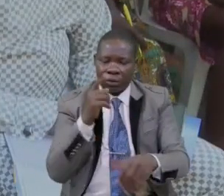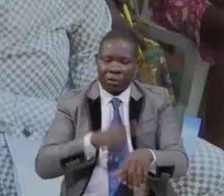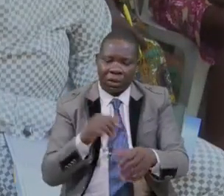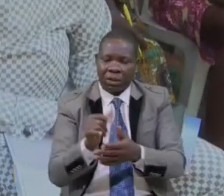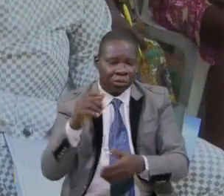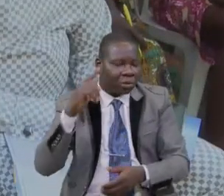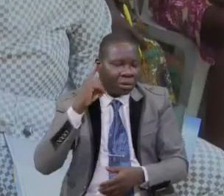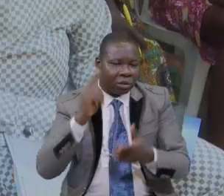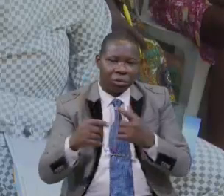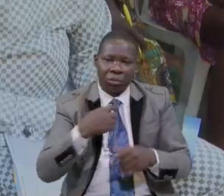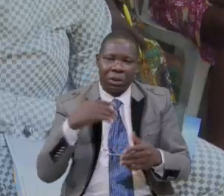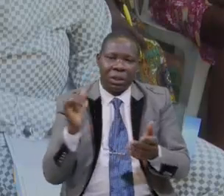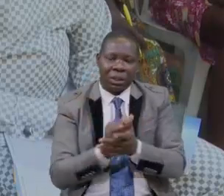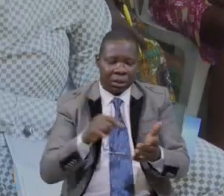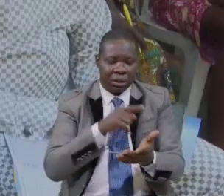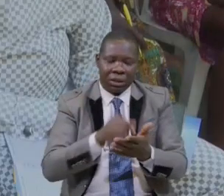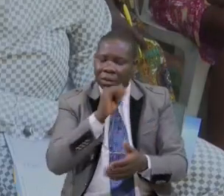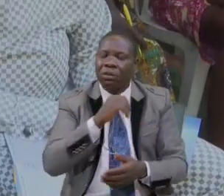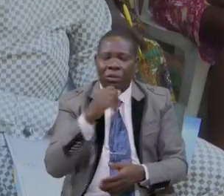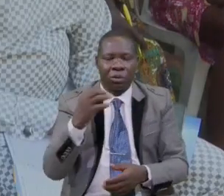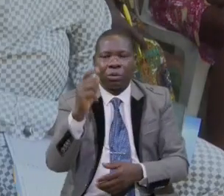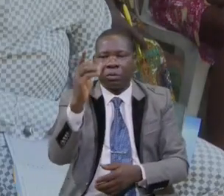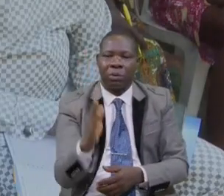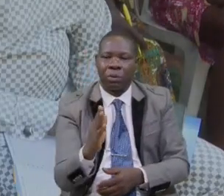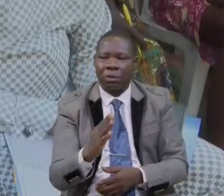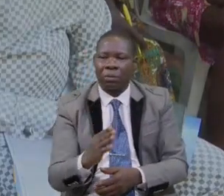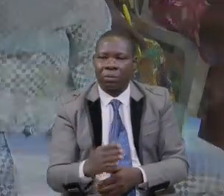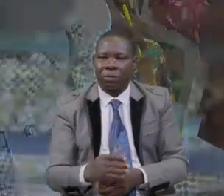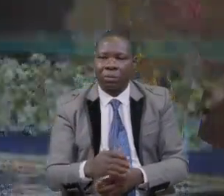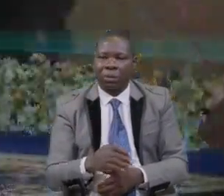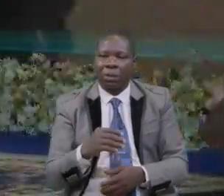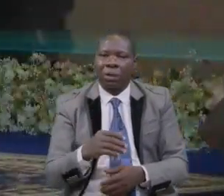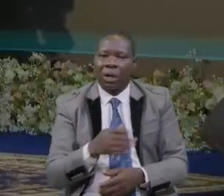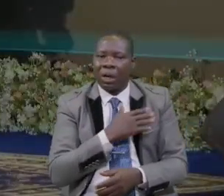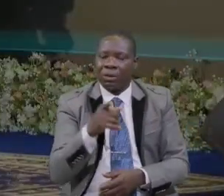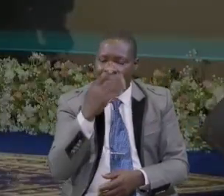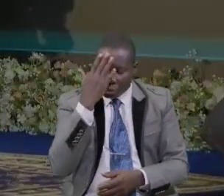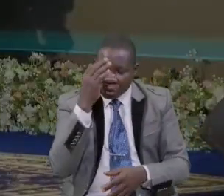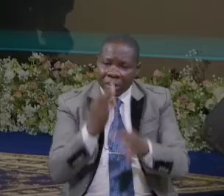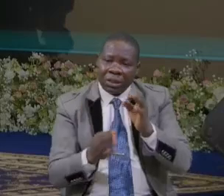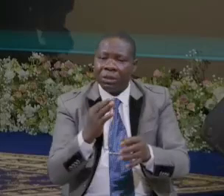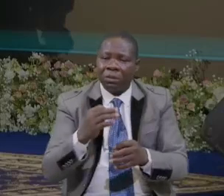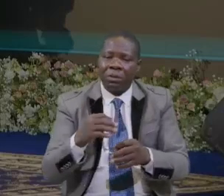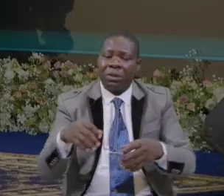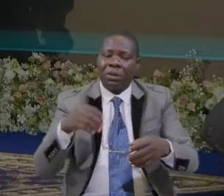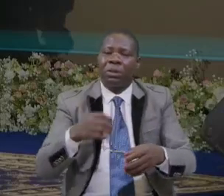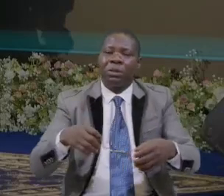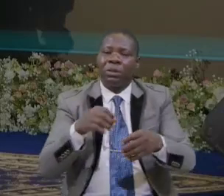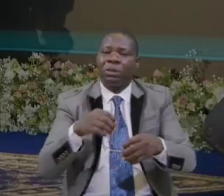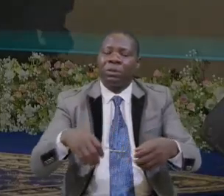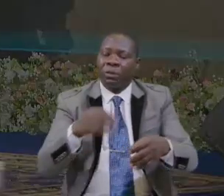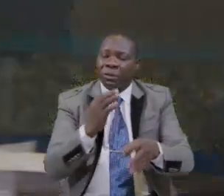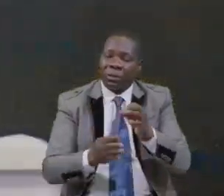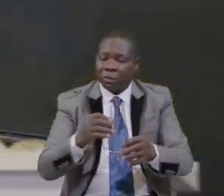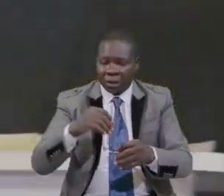this is not of God. But even though Naaman was angry, Elisha didn't come